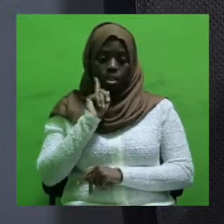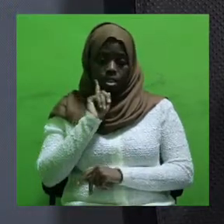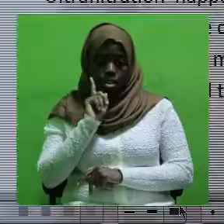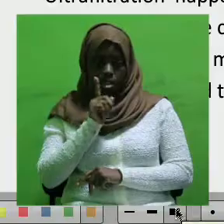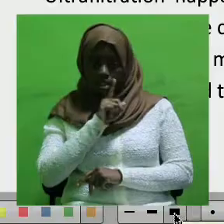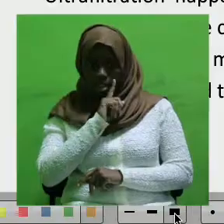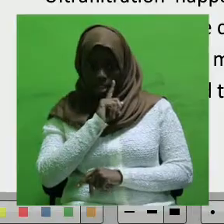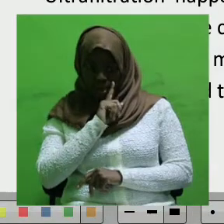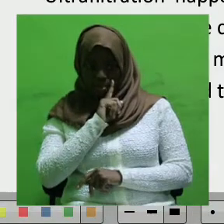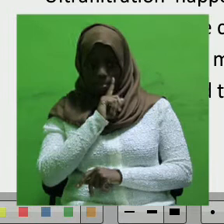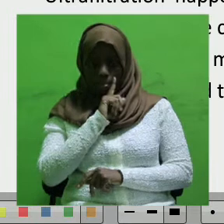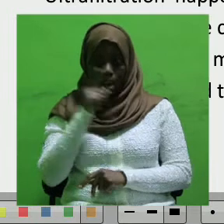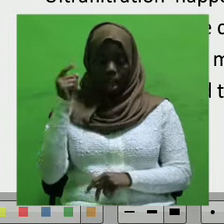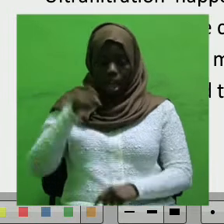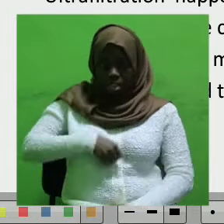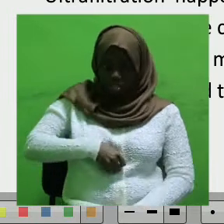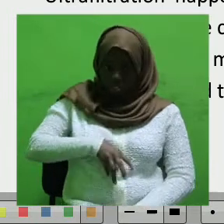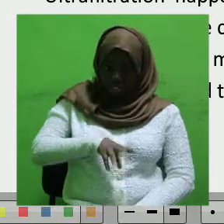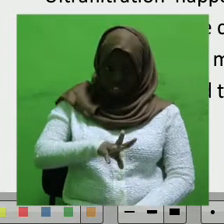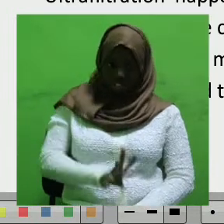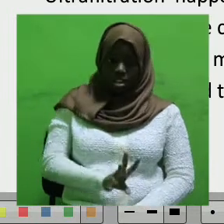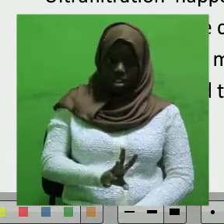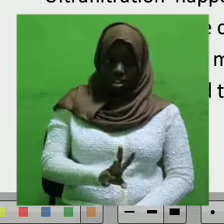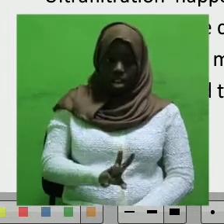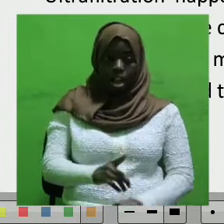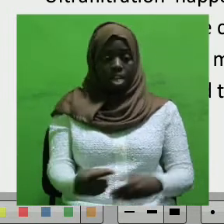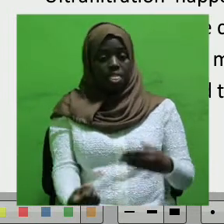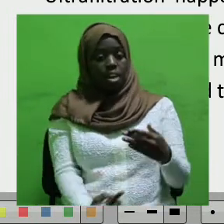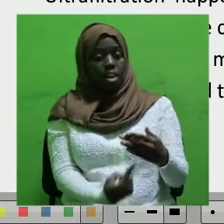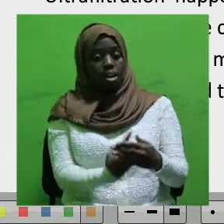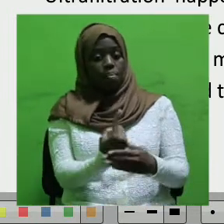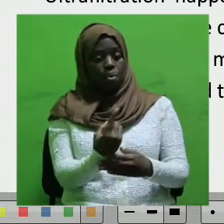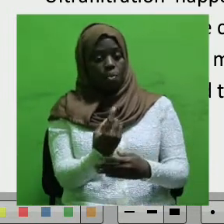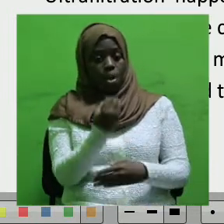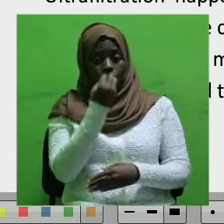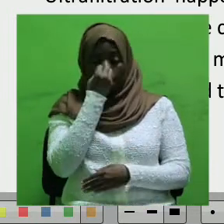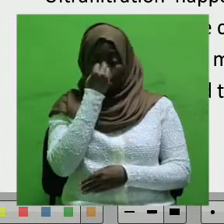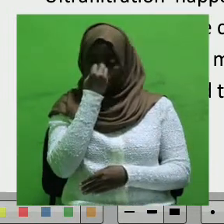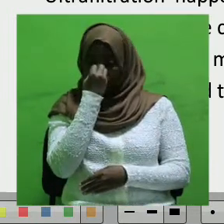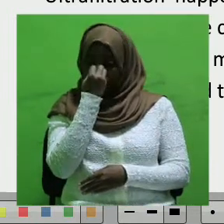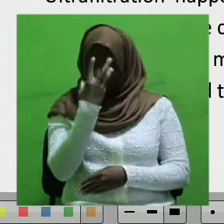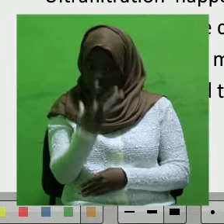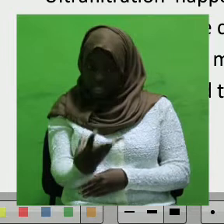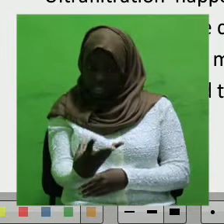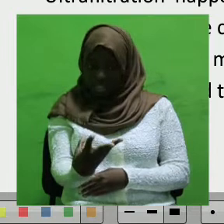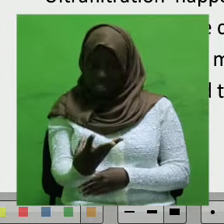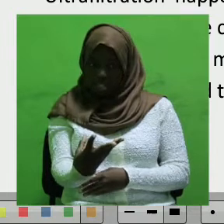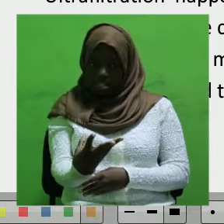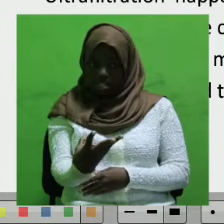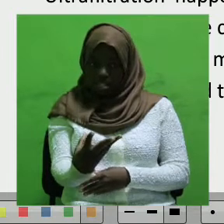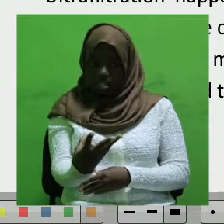like this, we can say that excretion is the removal of metabolic